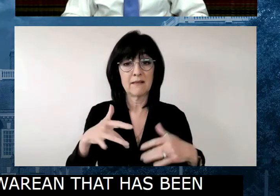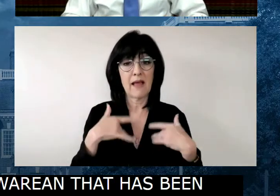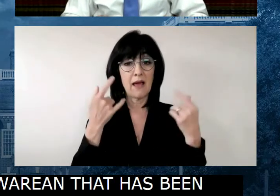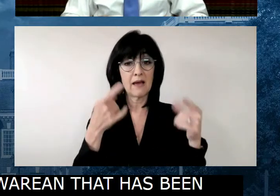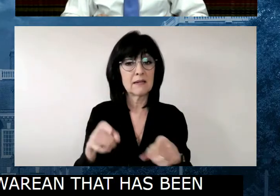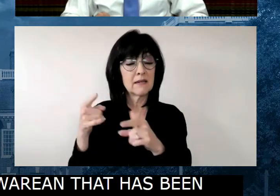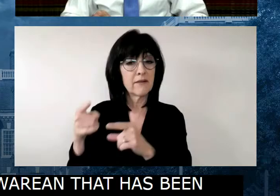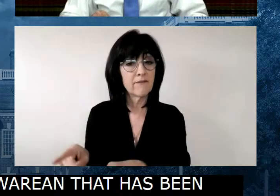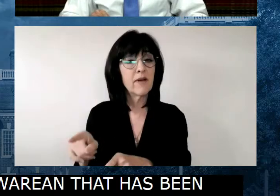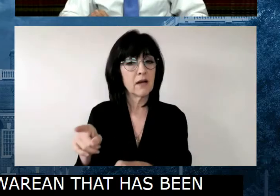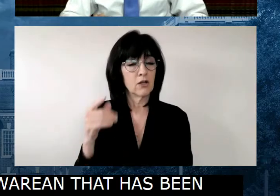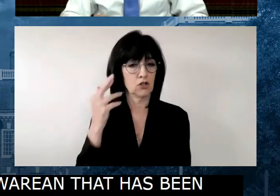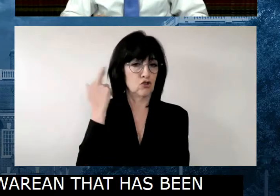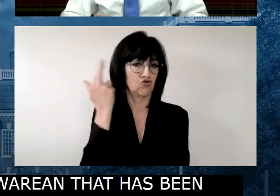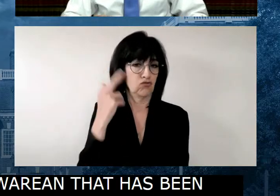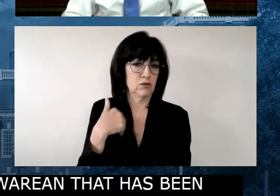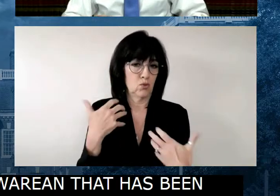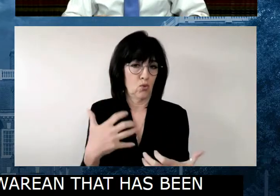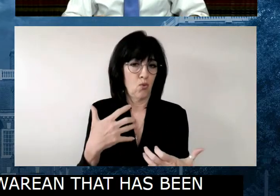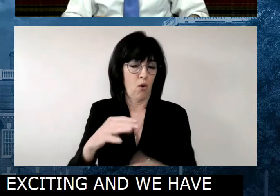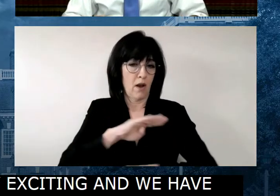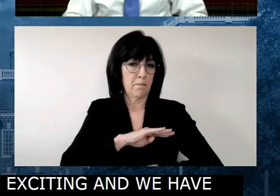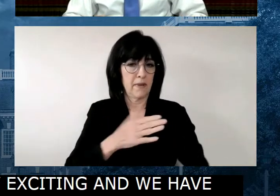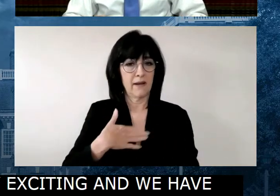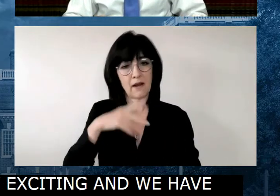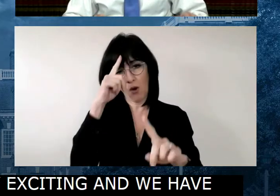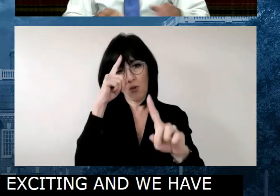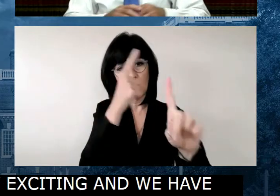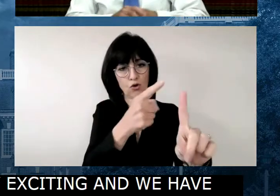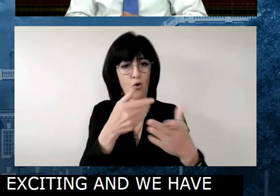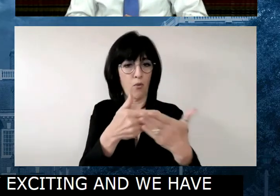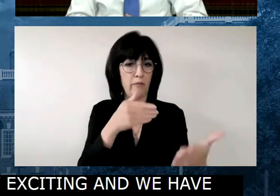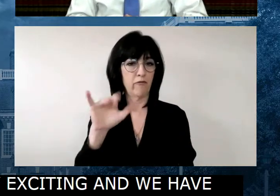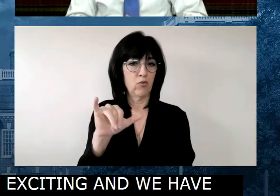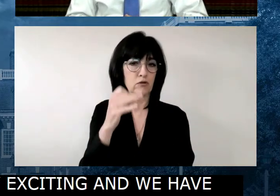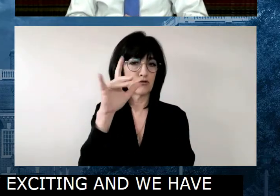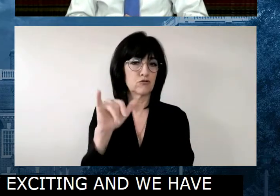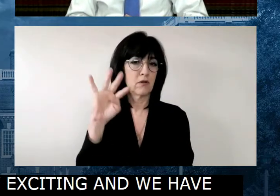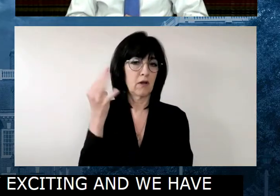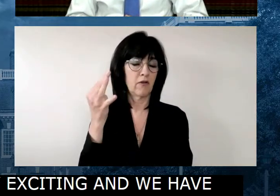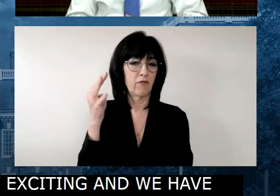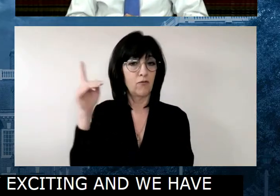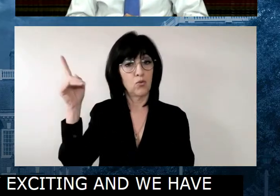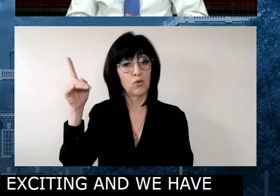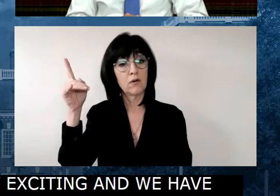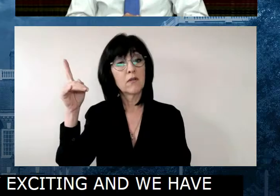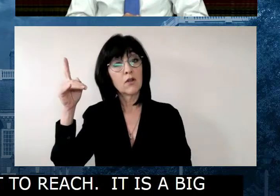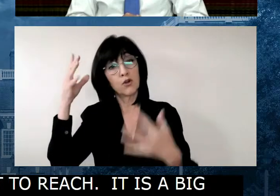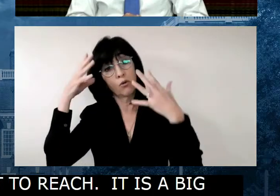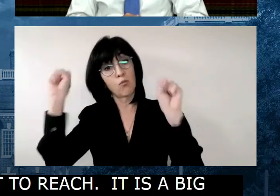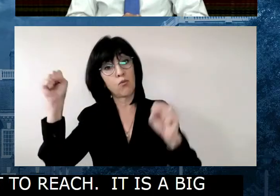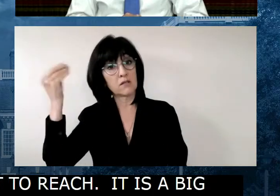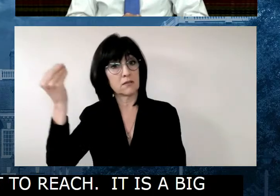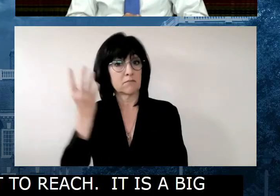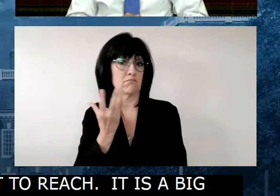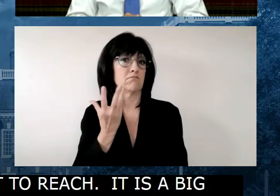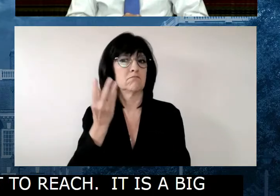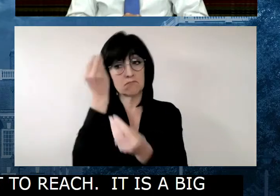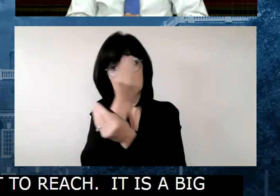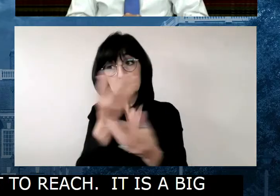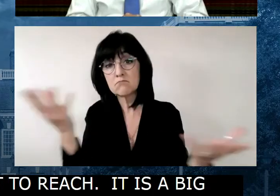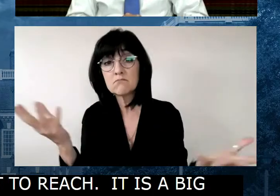We have our state lottery office ready and able to provide the confidentiality and the